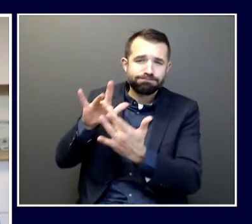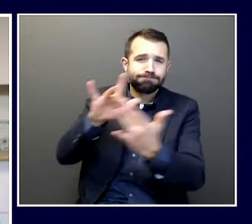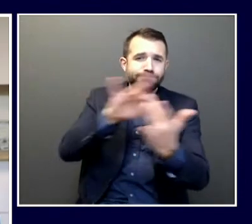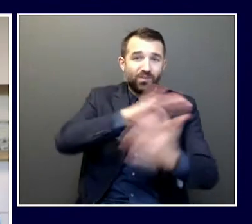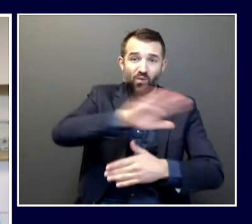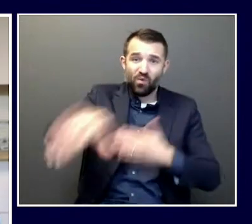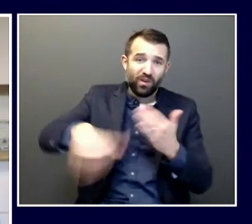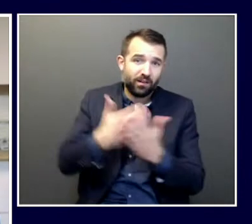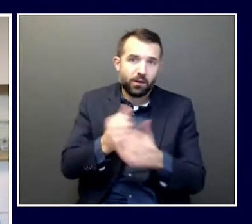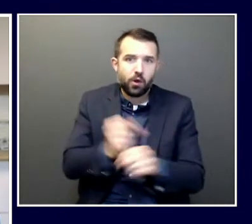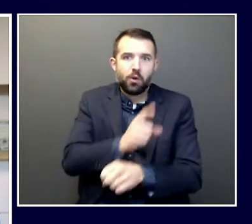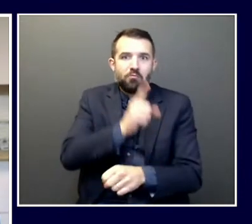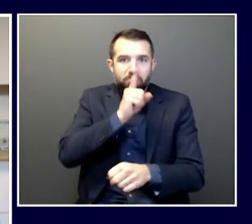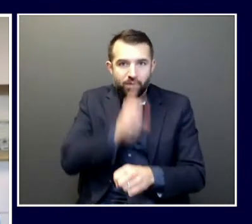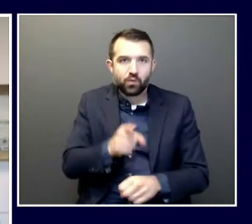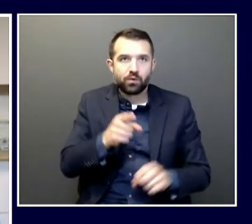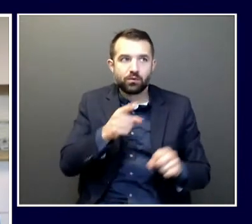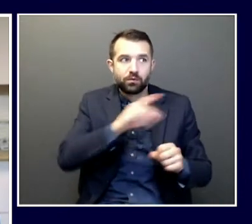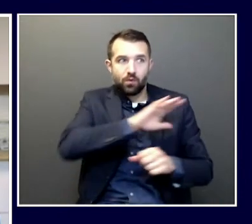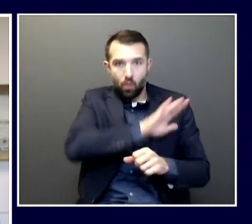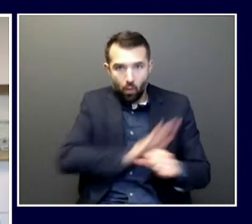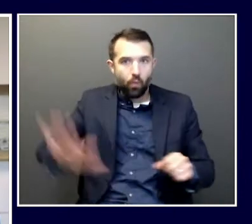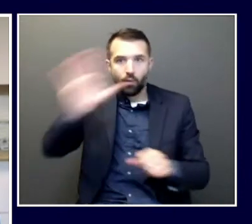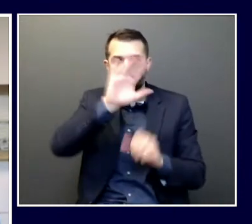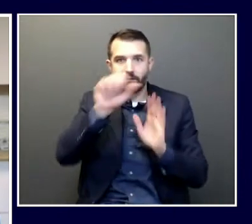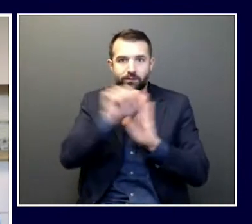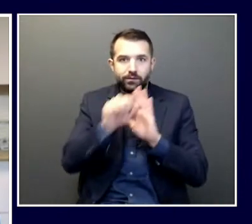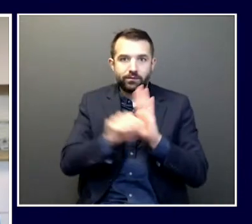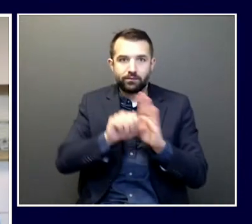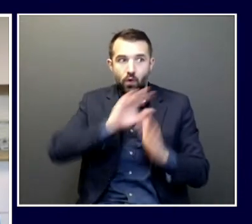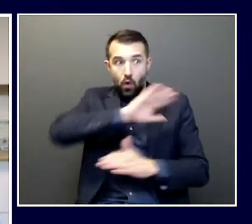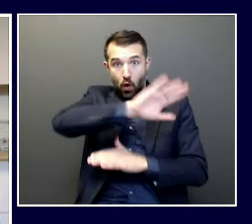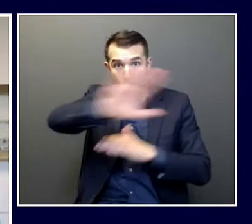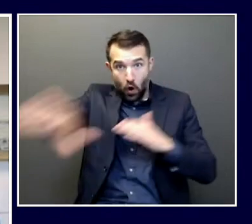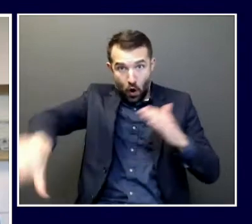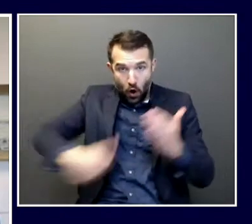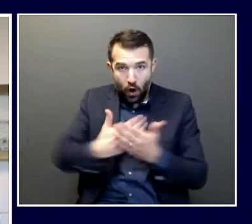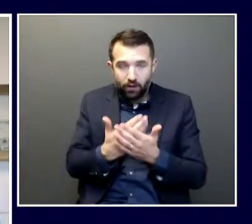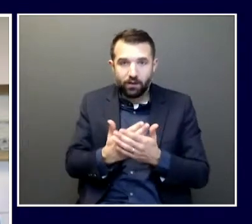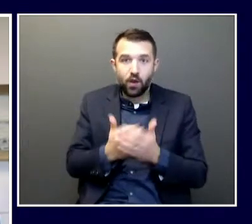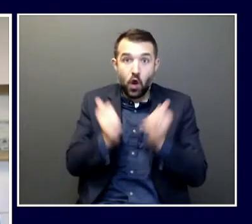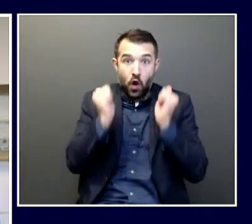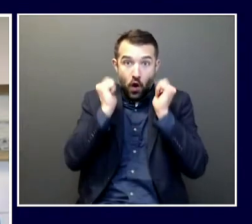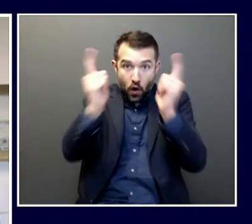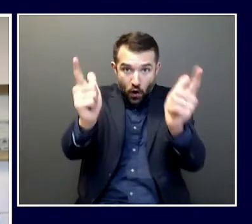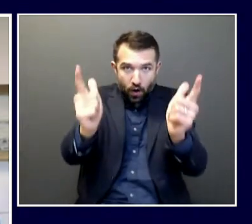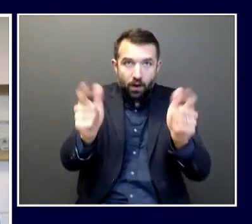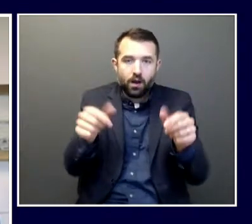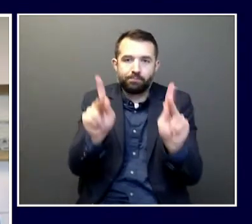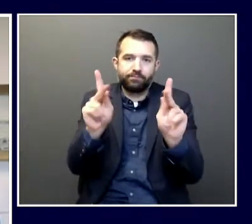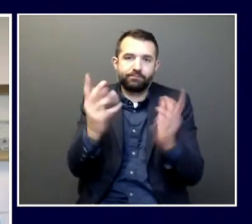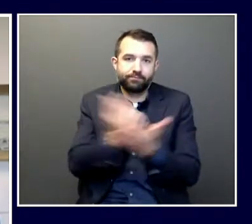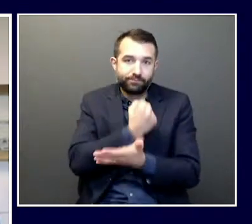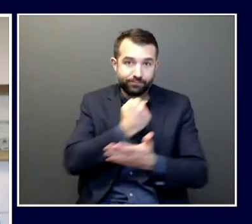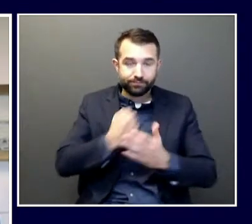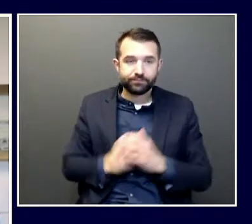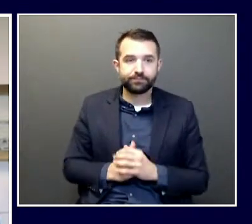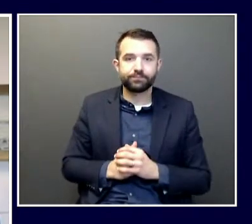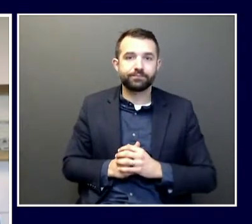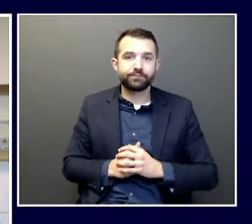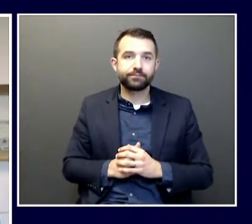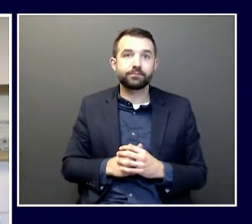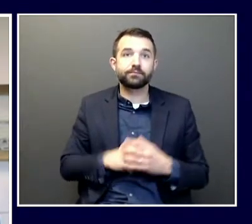widest geographic net in our school-based approach. The second thing that we looked at were the commercial and chain